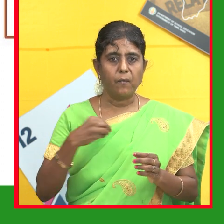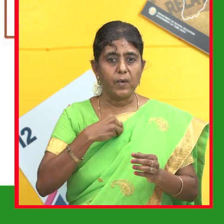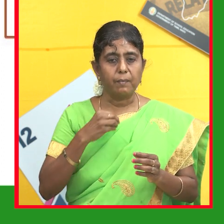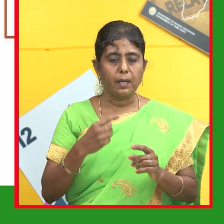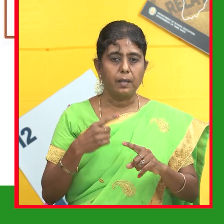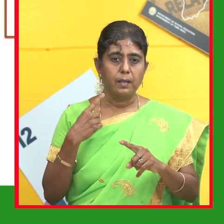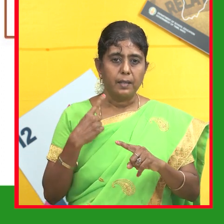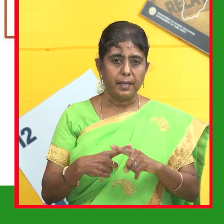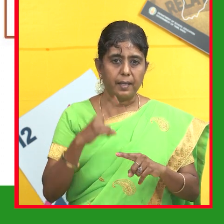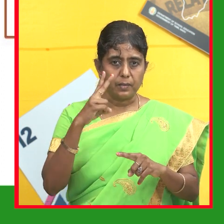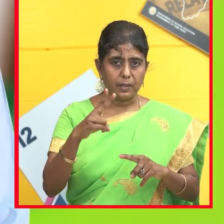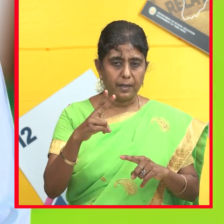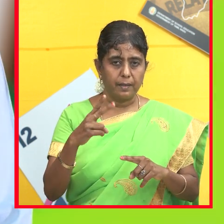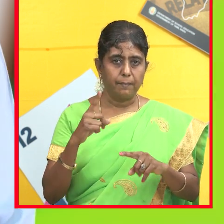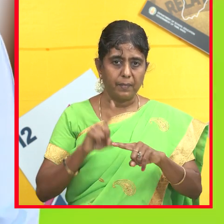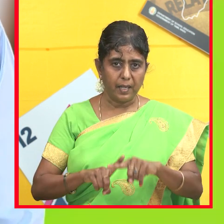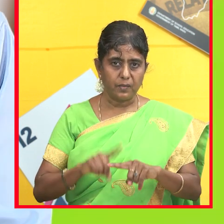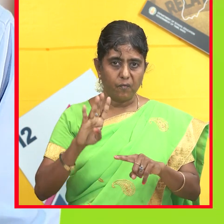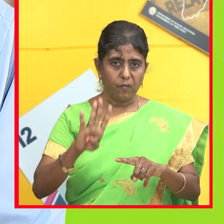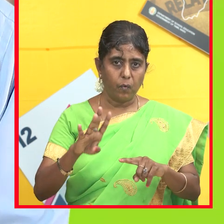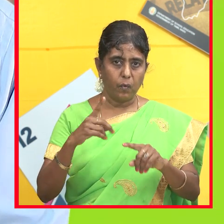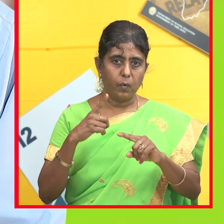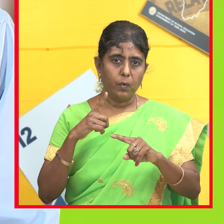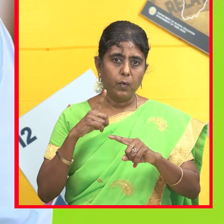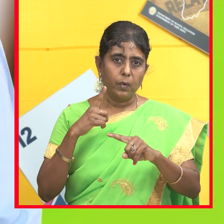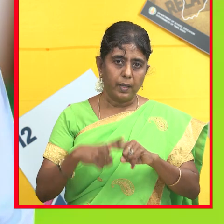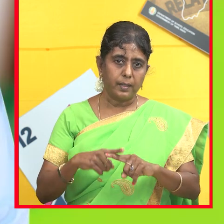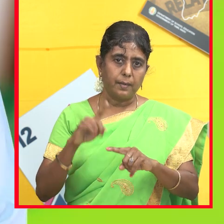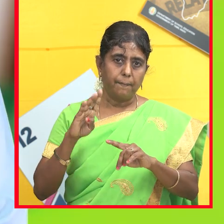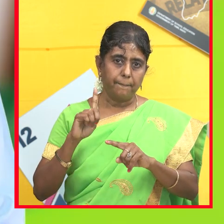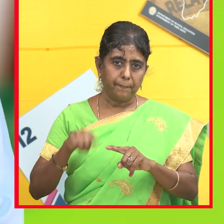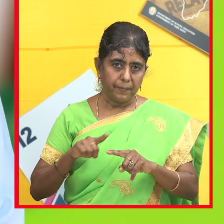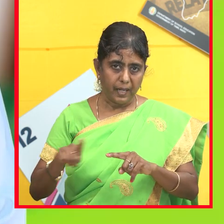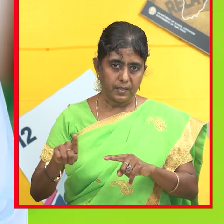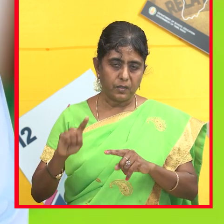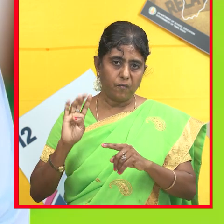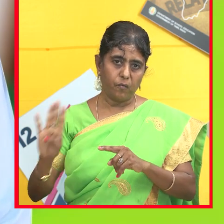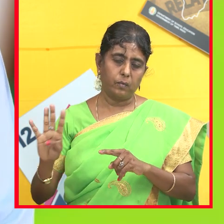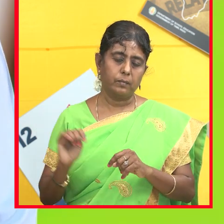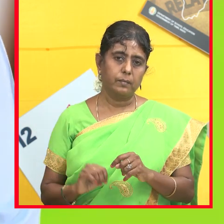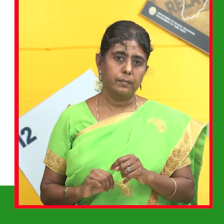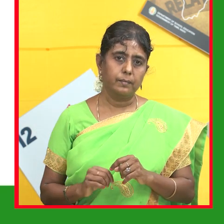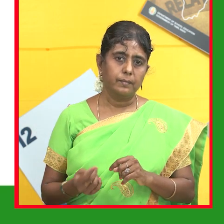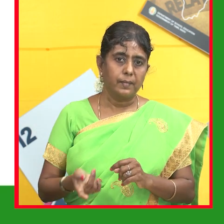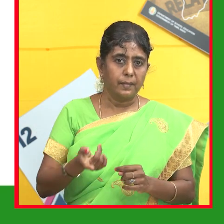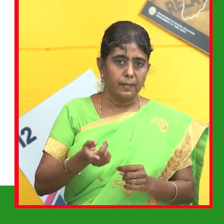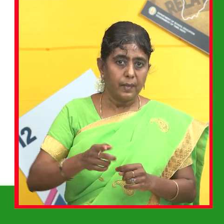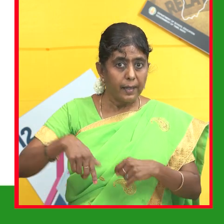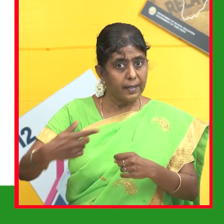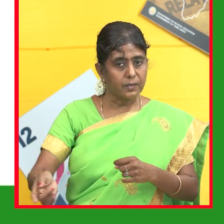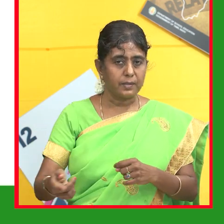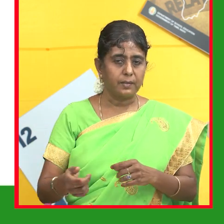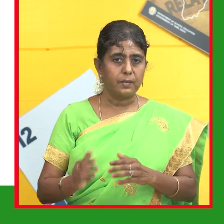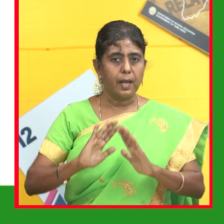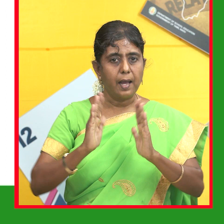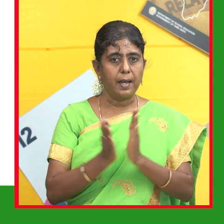4, or you can left the answer up to x plus 2 the whole square. Let's go for the next one. Addition